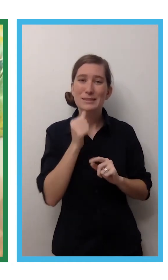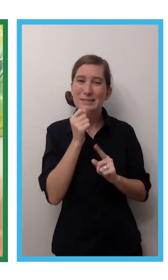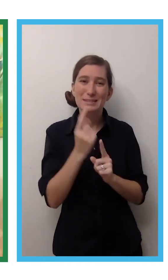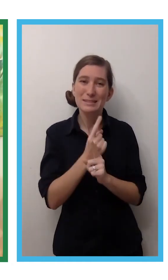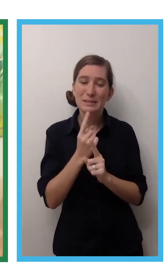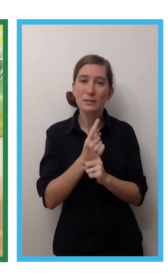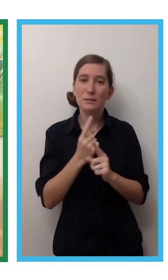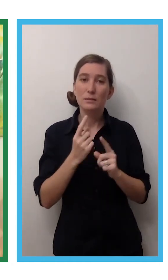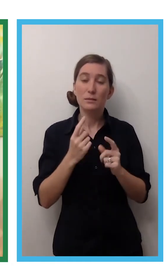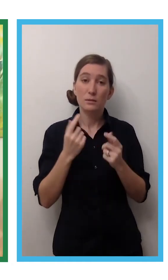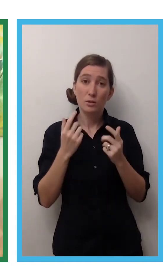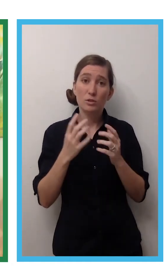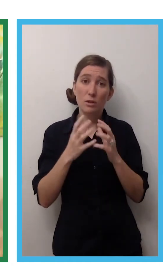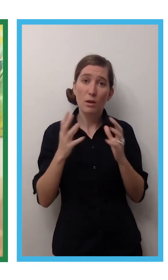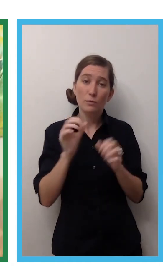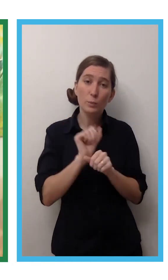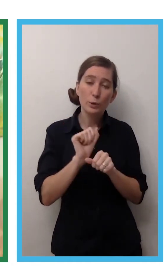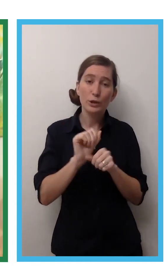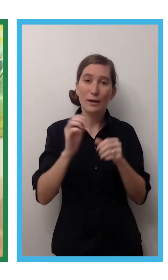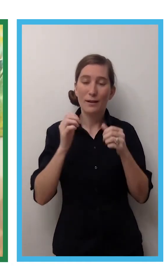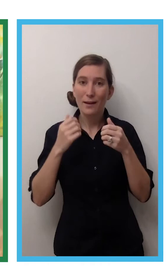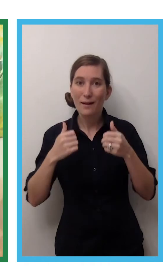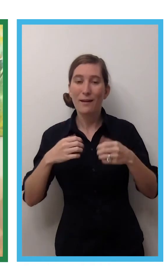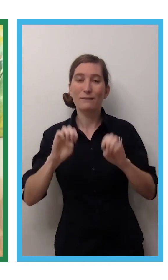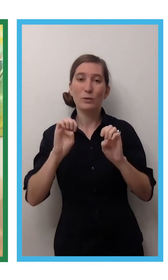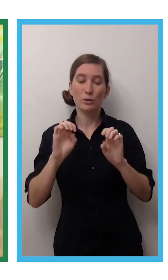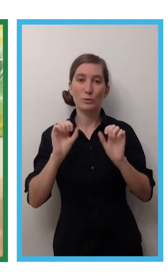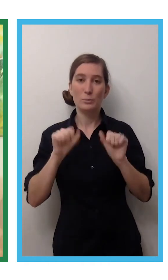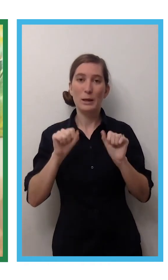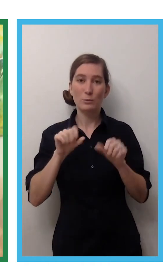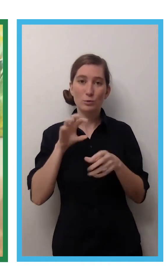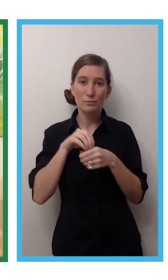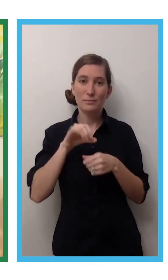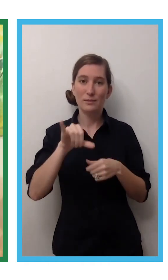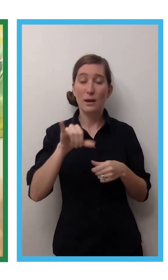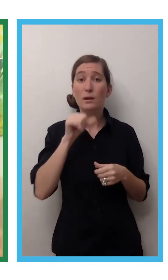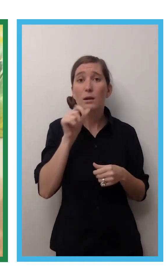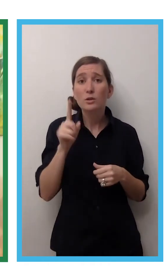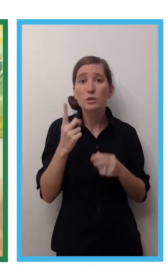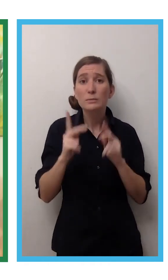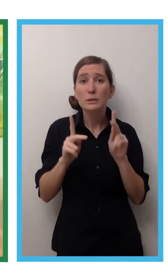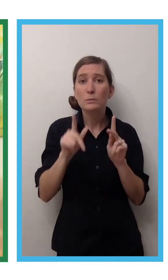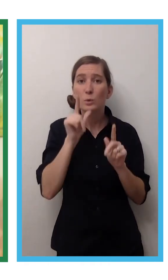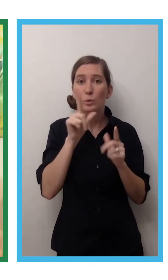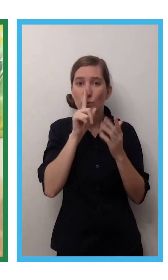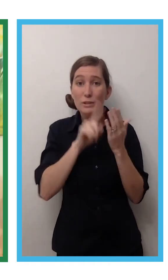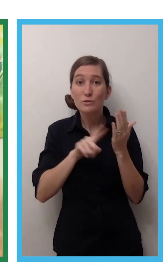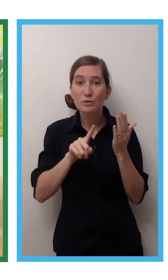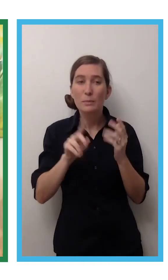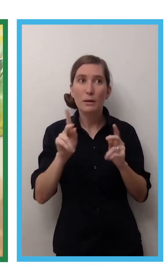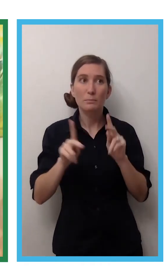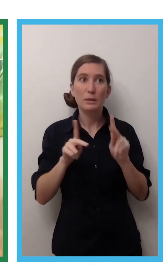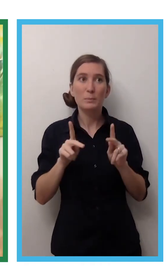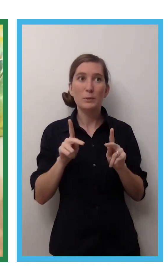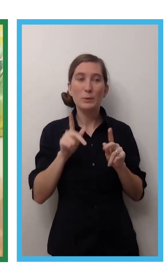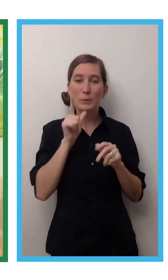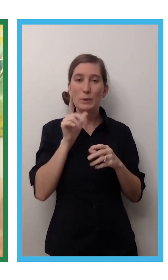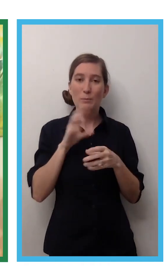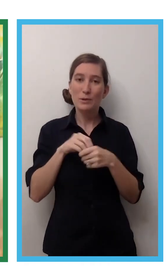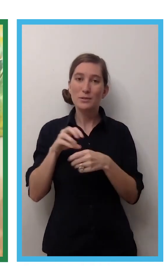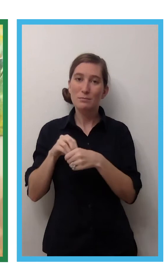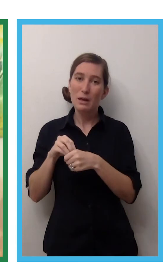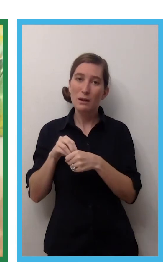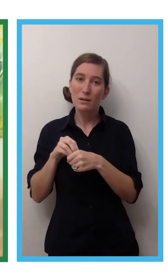that goes into it, not just for the people doing the research, but also the people who are participating in it as well. And I just feel like it's